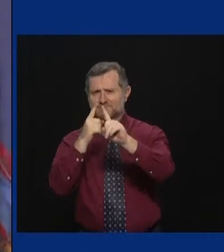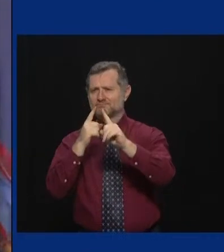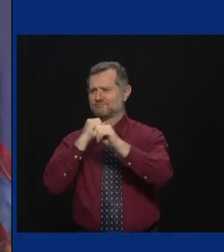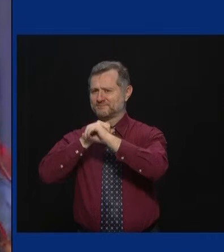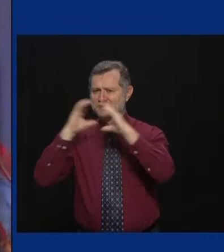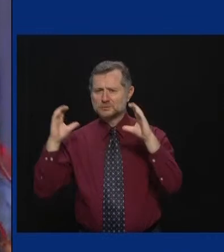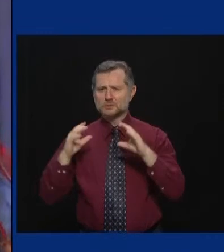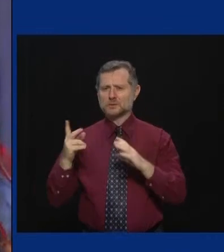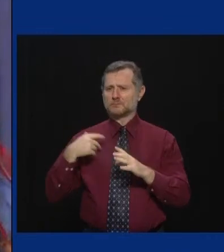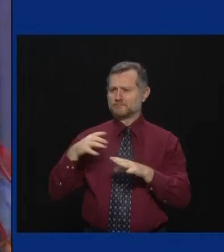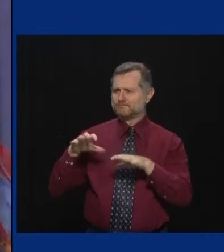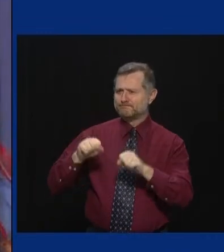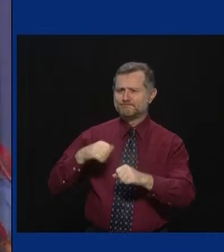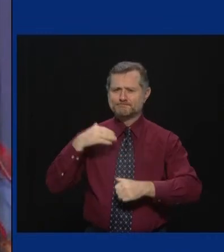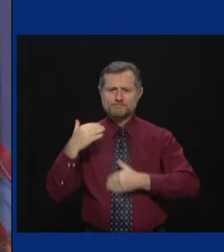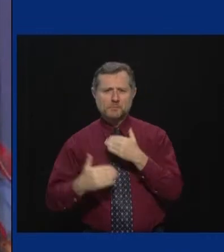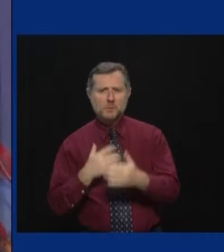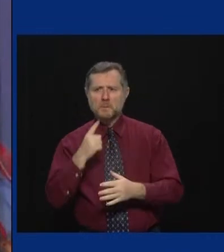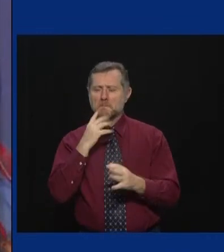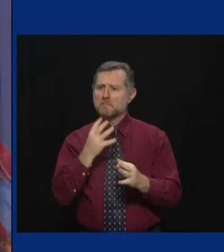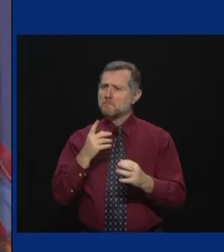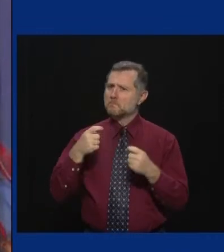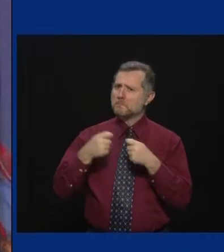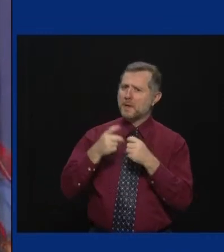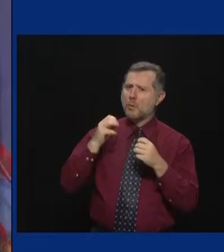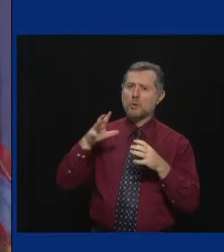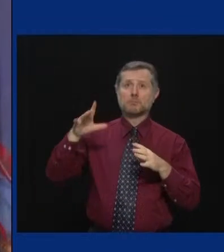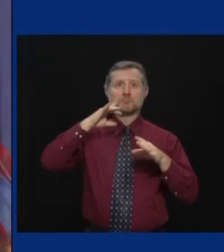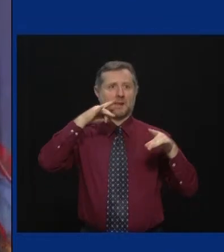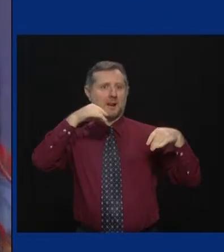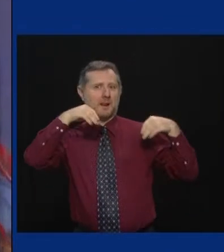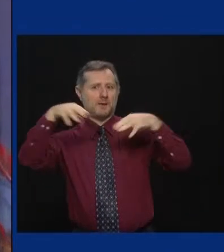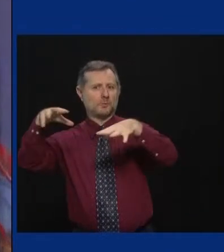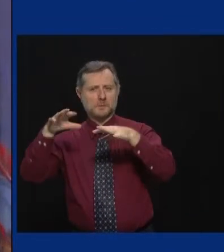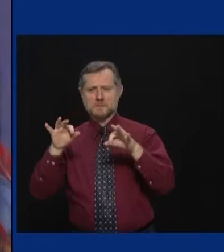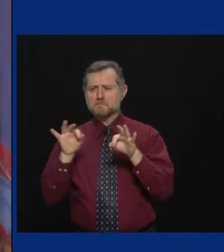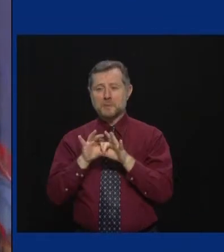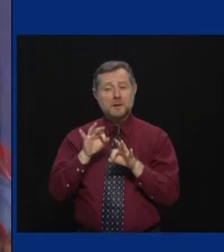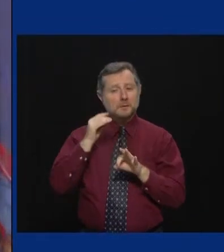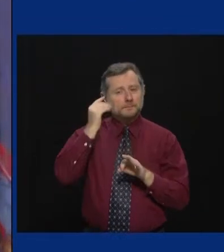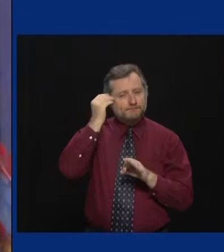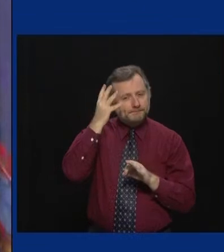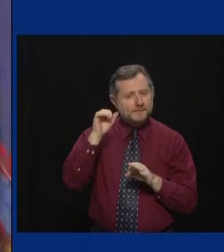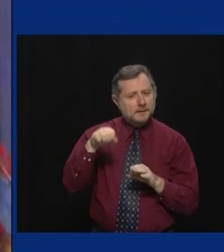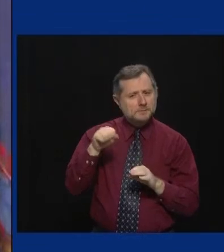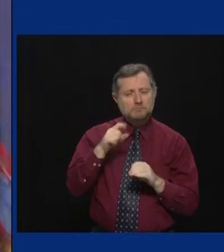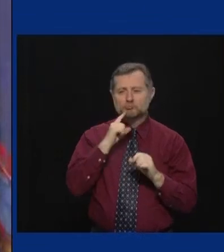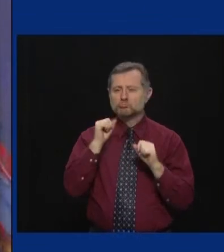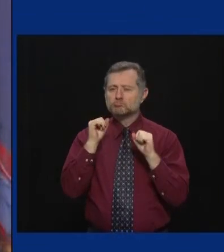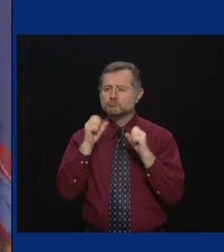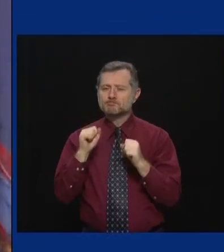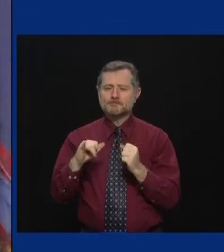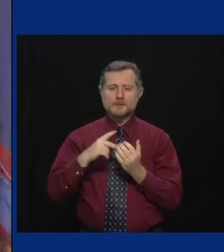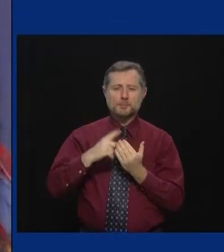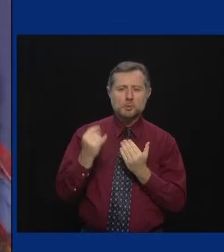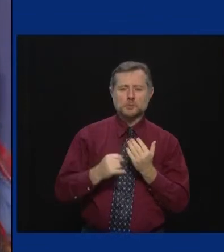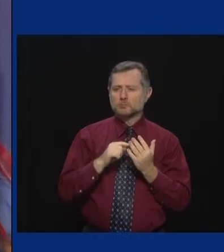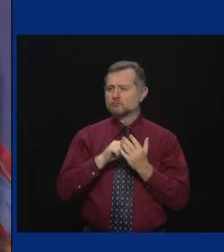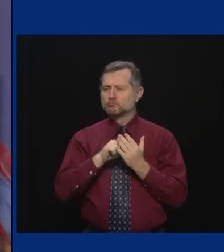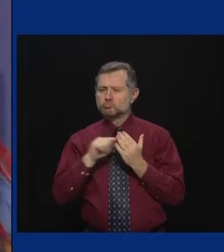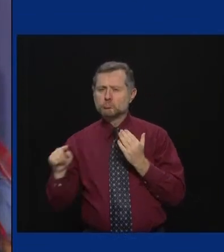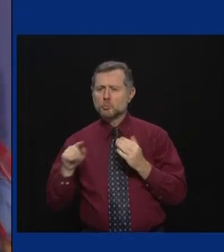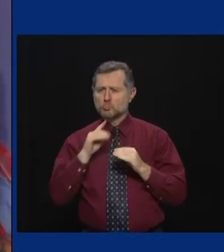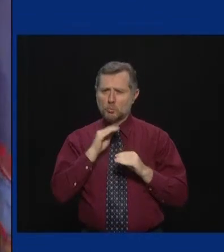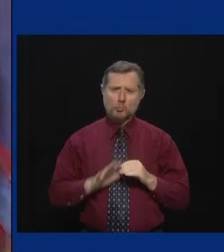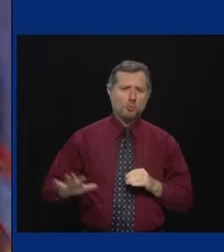not just to keep the lights on, but truly to fund incredible projects in every corner of the state. So I've shared in the work that